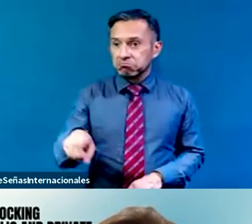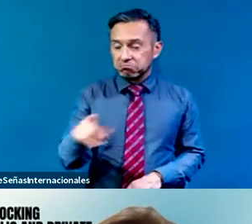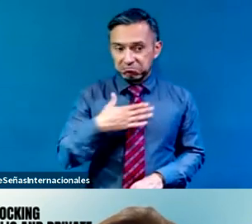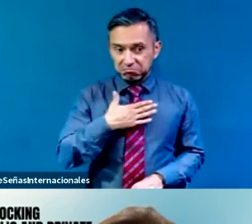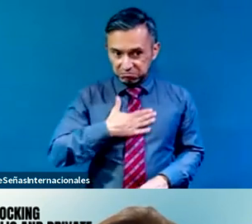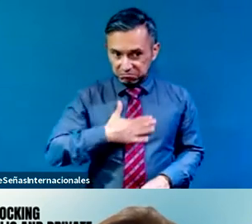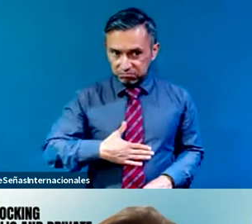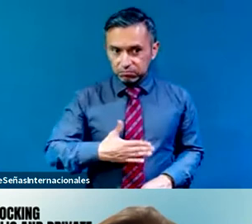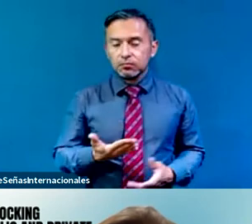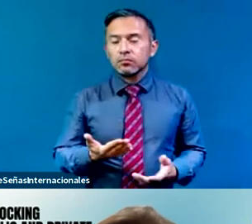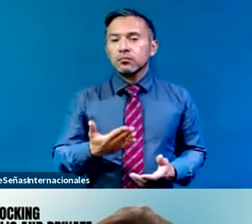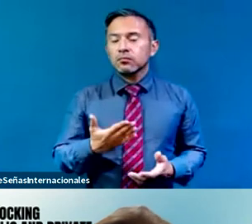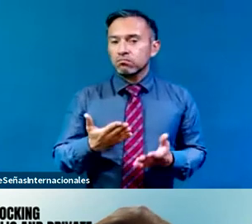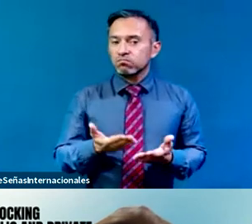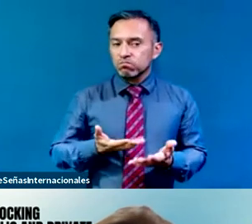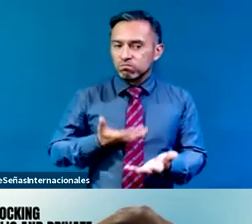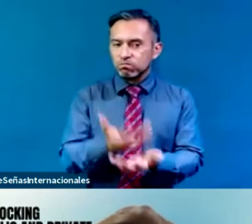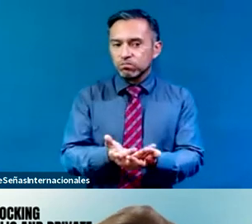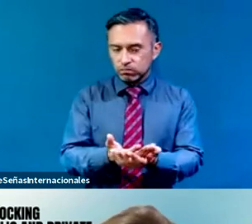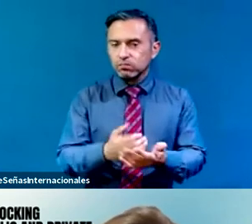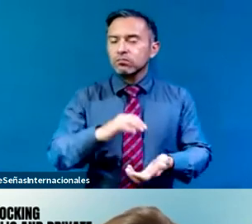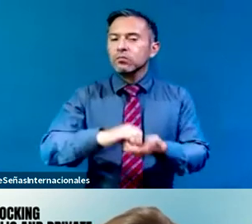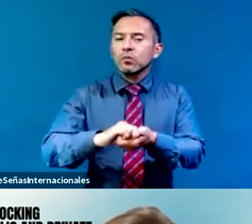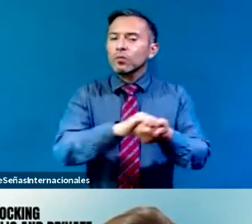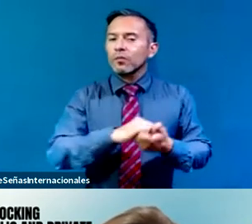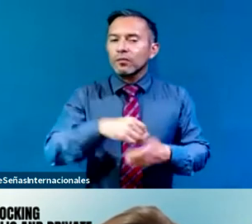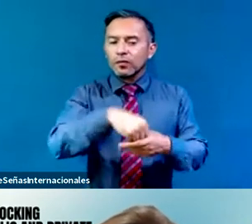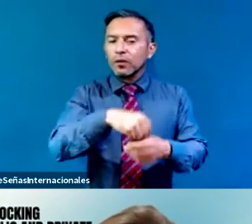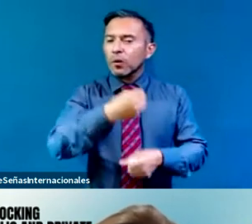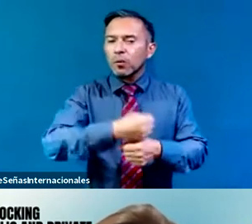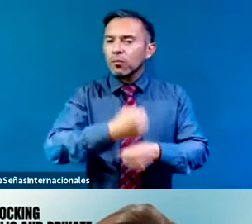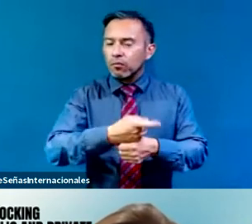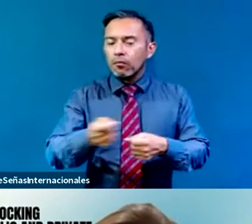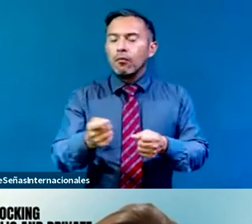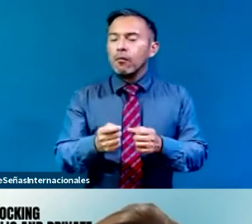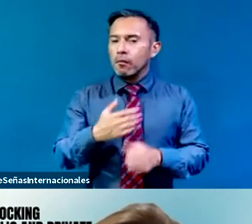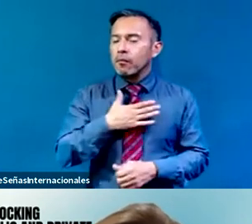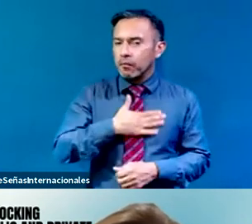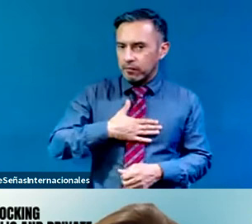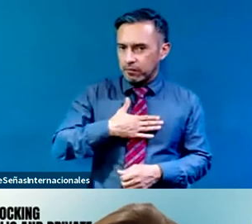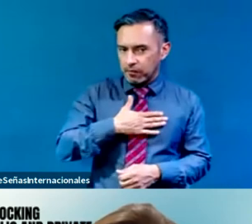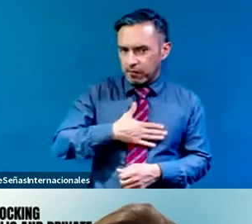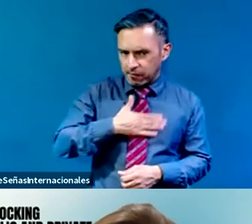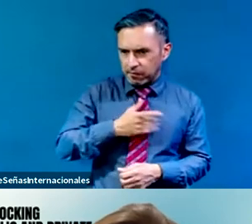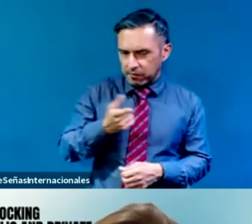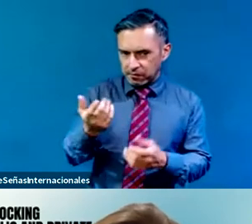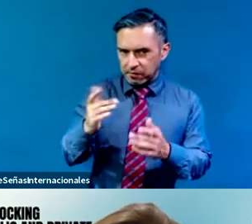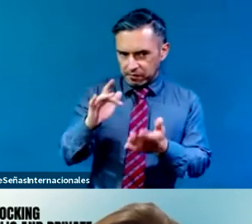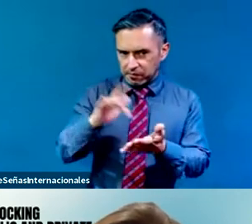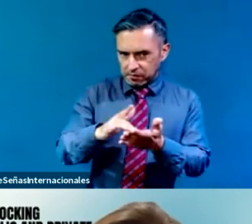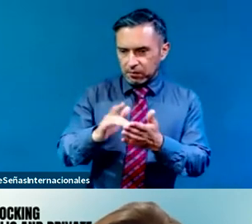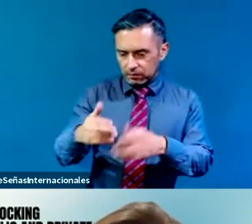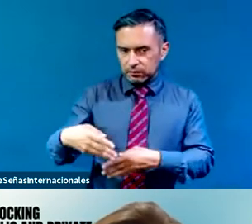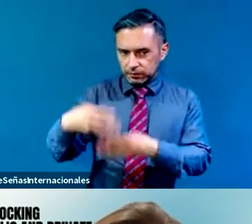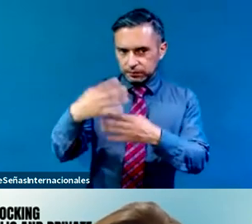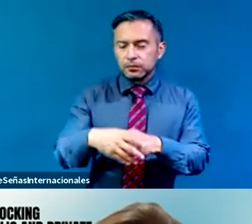use this facility, and we will have time a bit later for everyone to respond to the